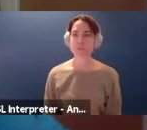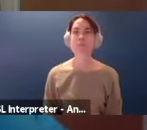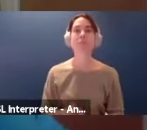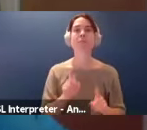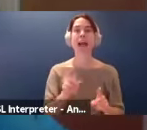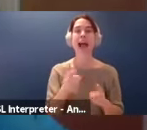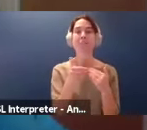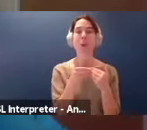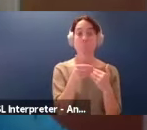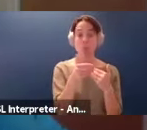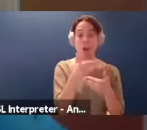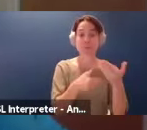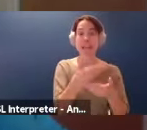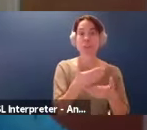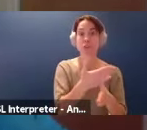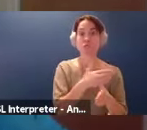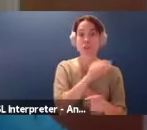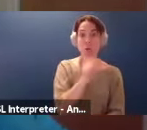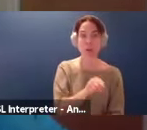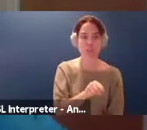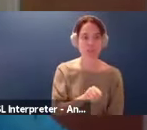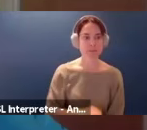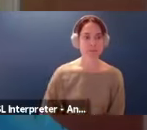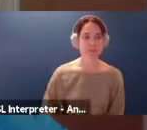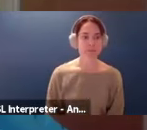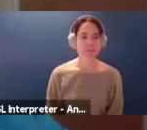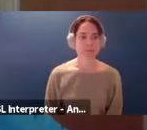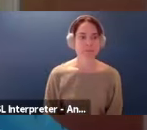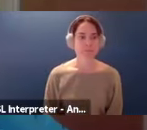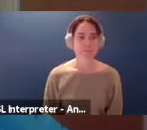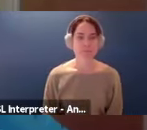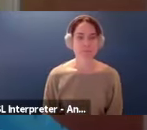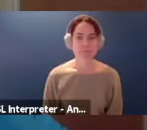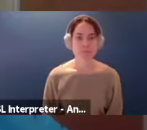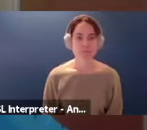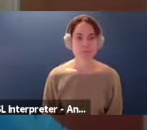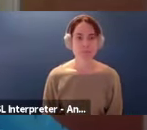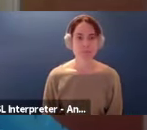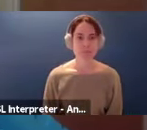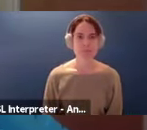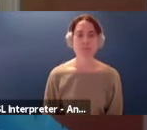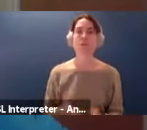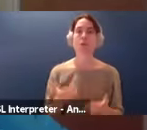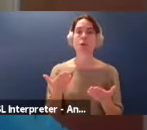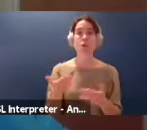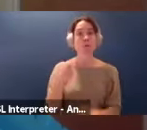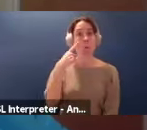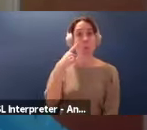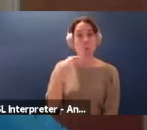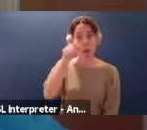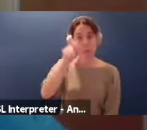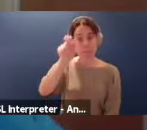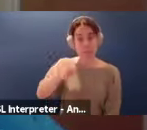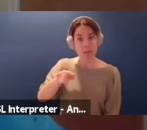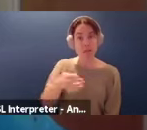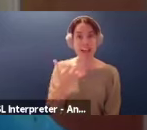it more what other impacts can white people experience as a result of having conscious and or unconscious racism saraka